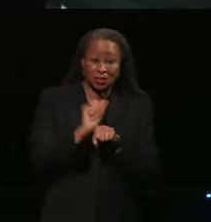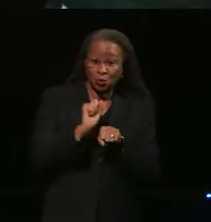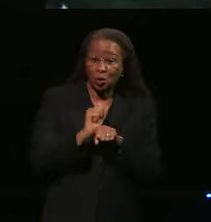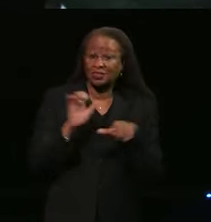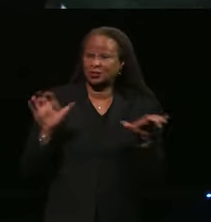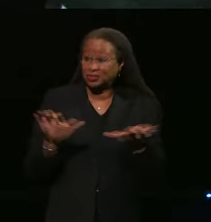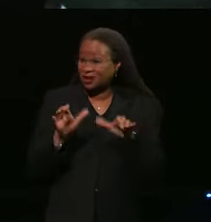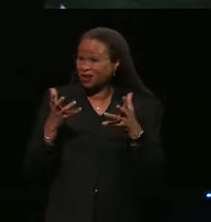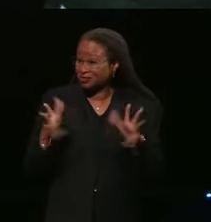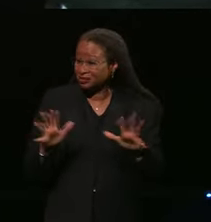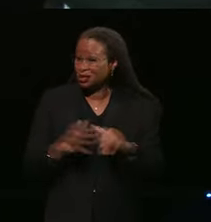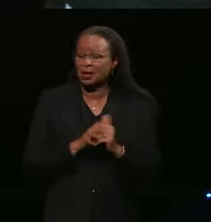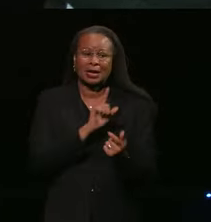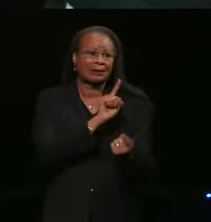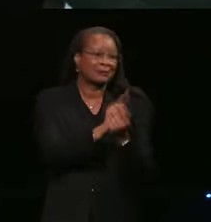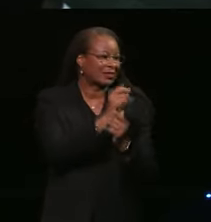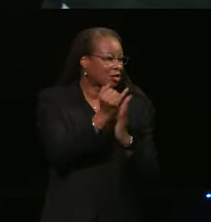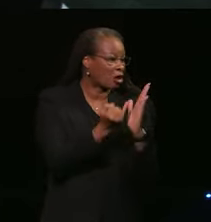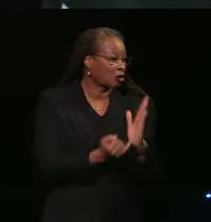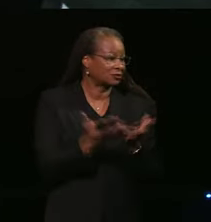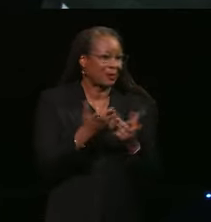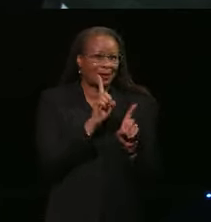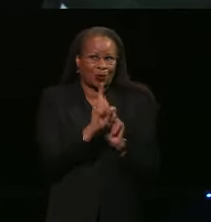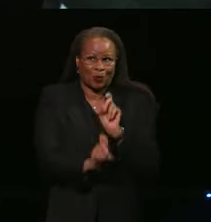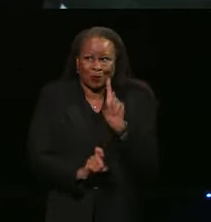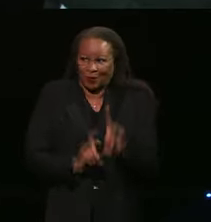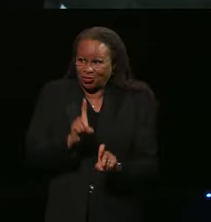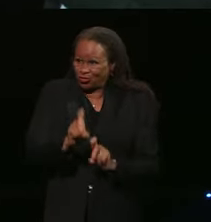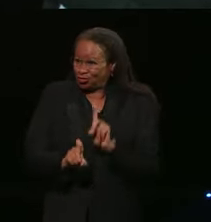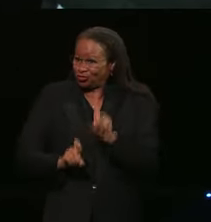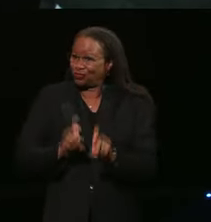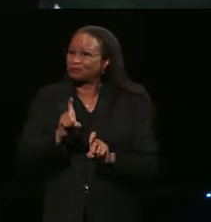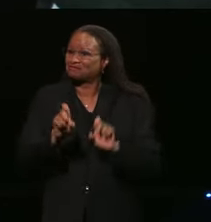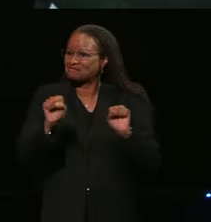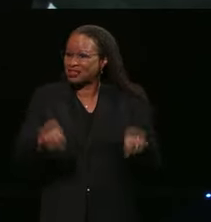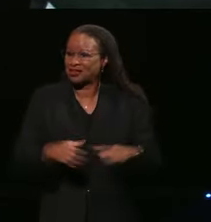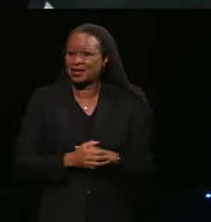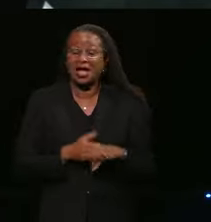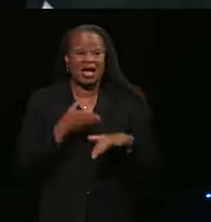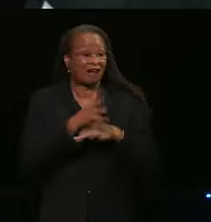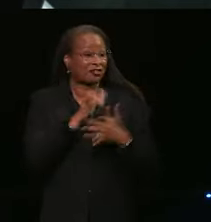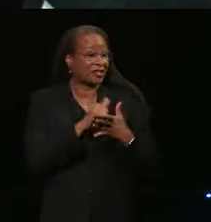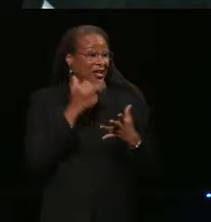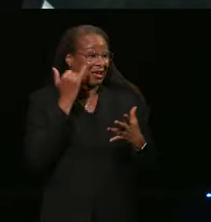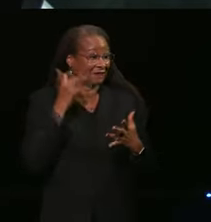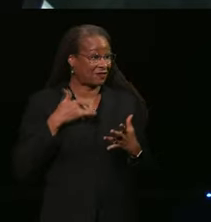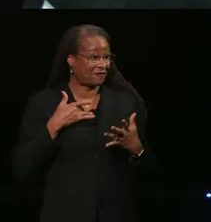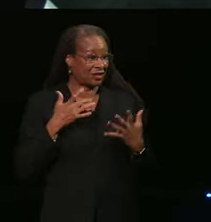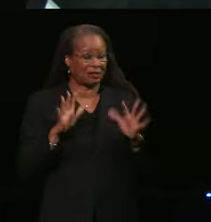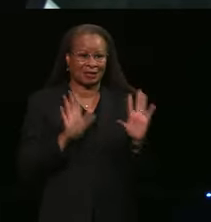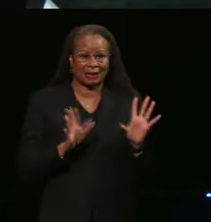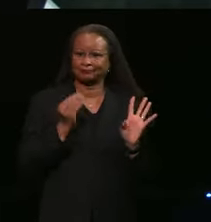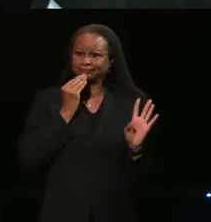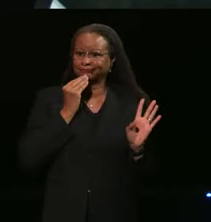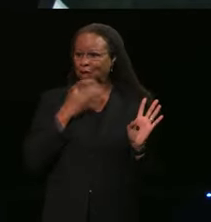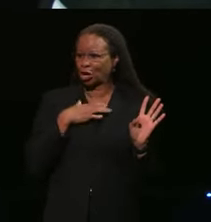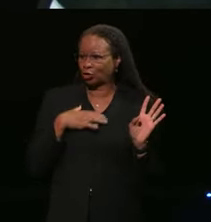was done, you can meet the artist, maybe ask him a question or two. Afterwards, if you're feeling a bit peckish,